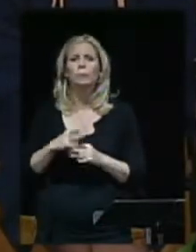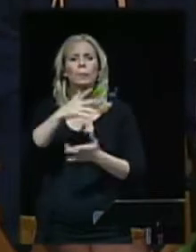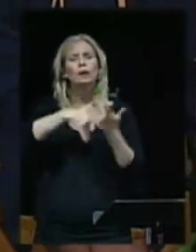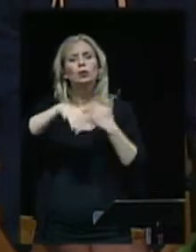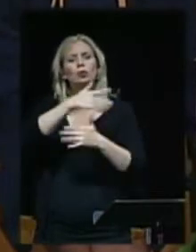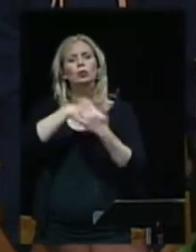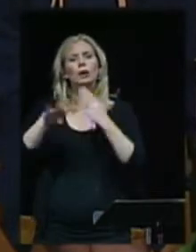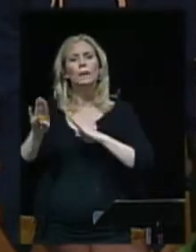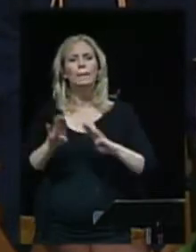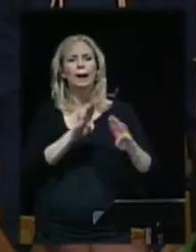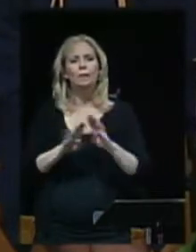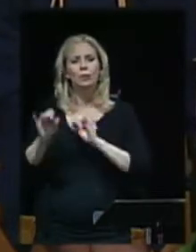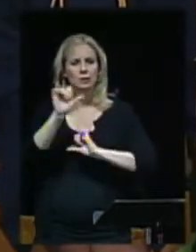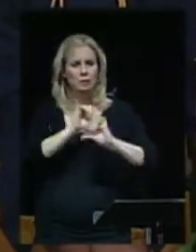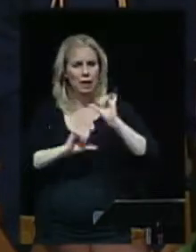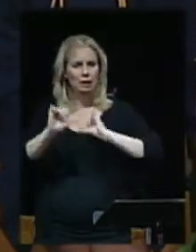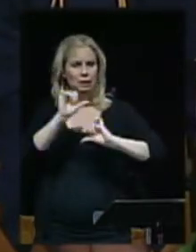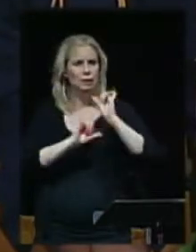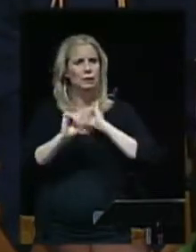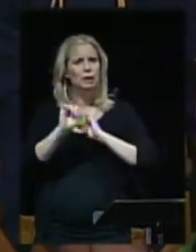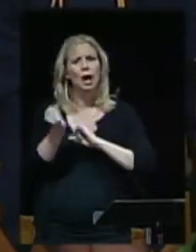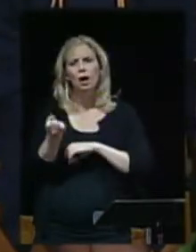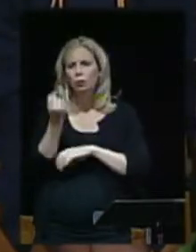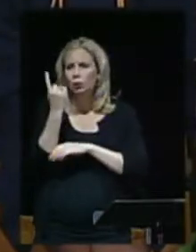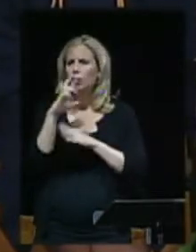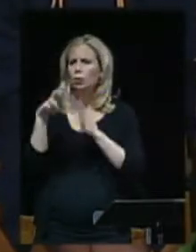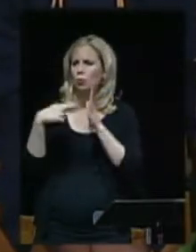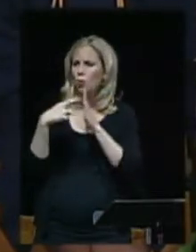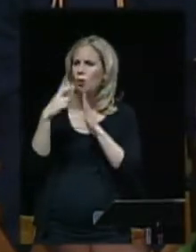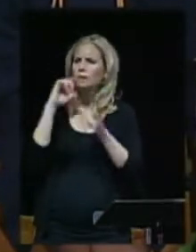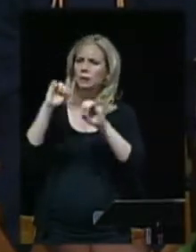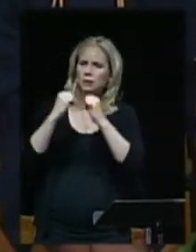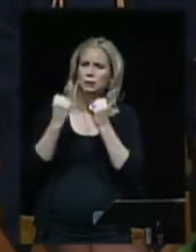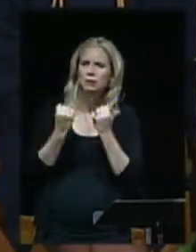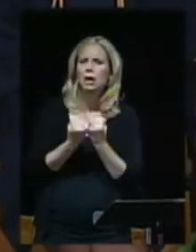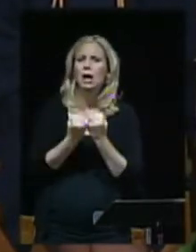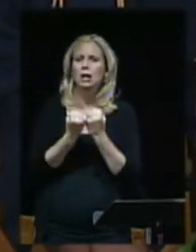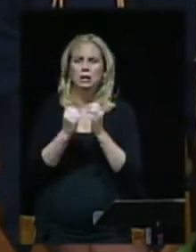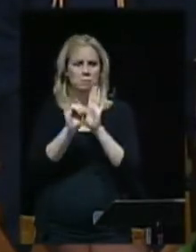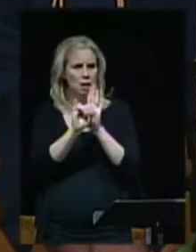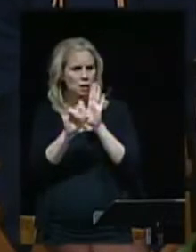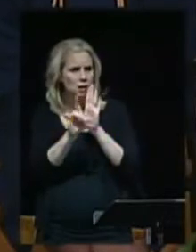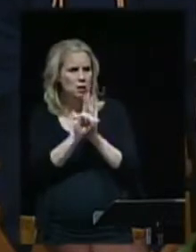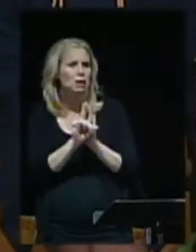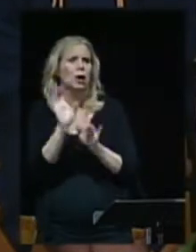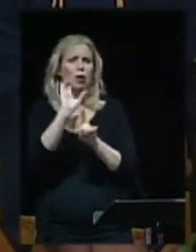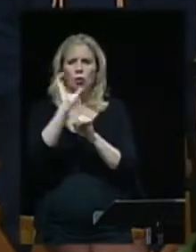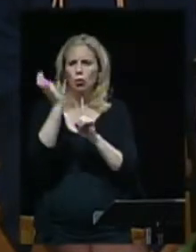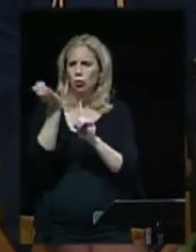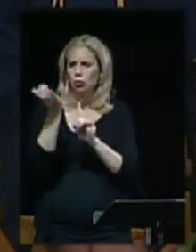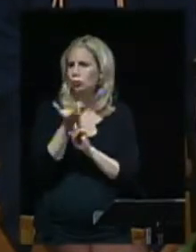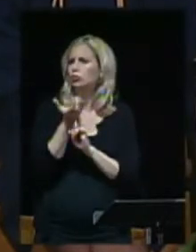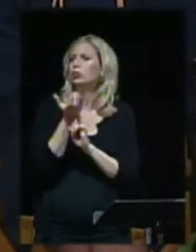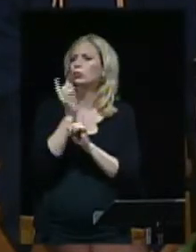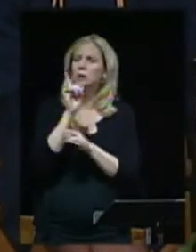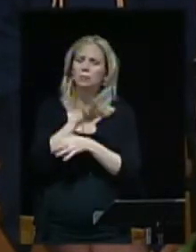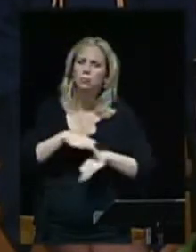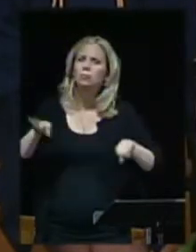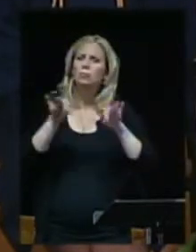sciences, understanding the role of society, identity, diversity, and culture will be a critical skill needed for those who live in a global